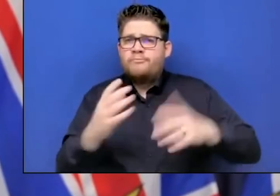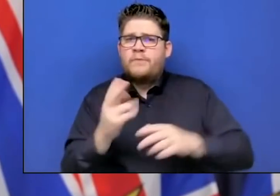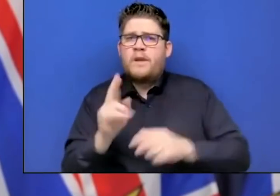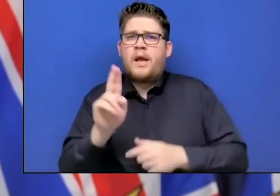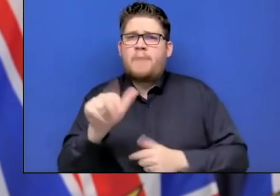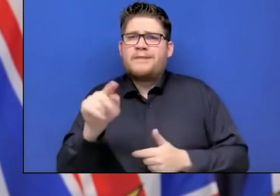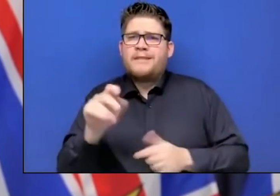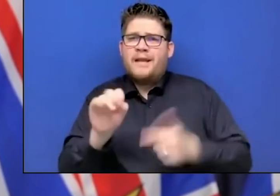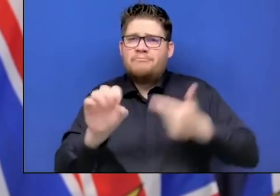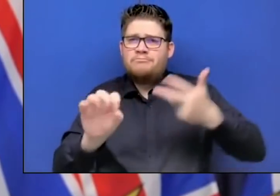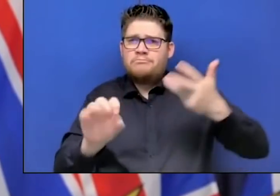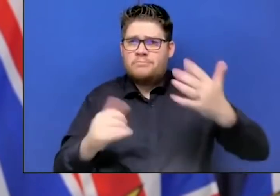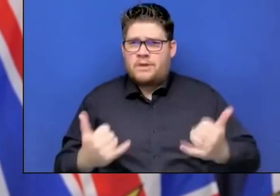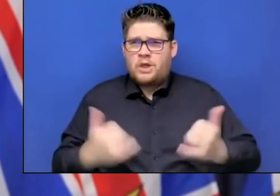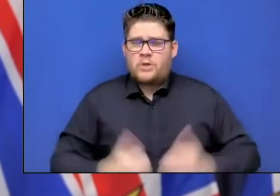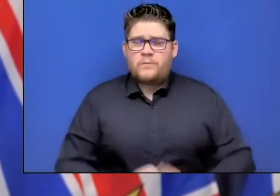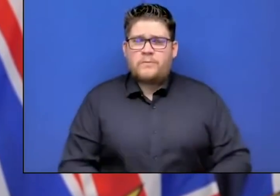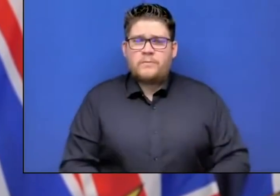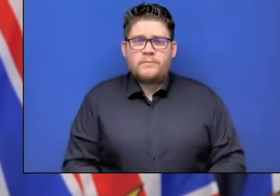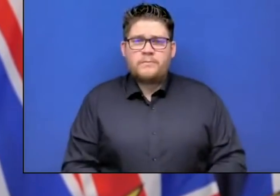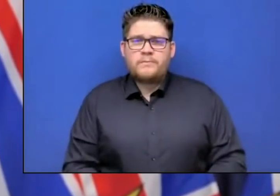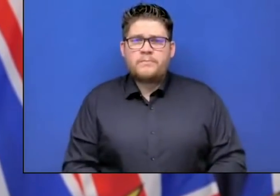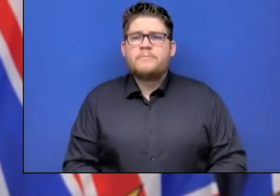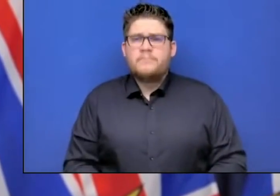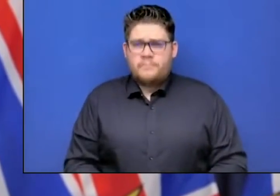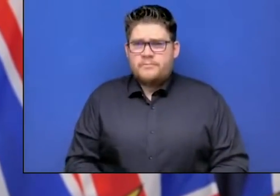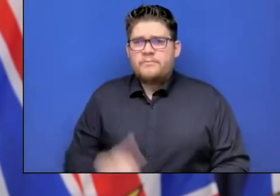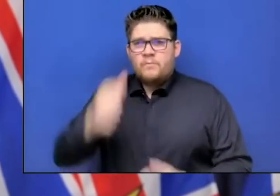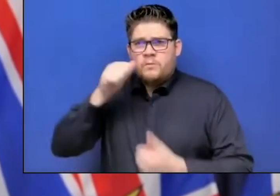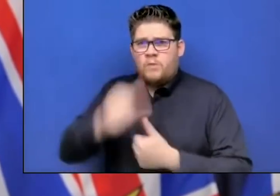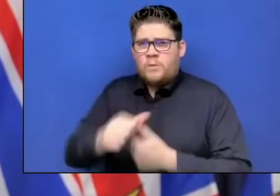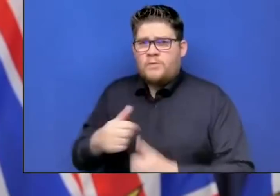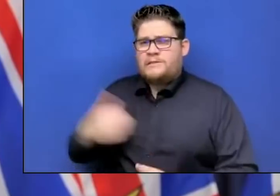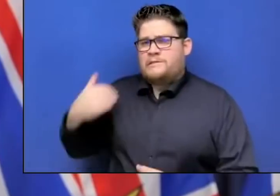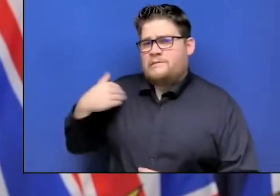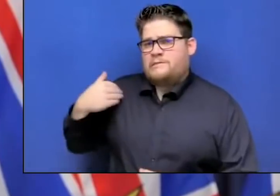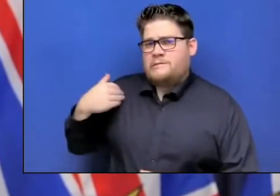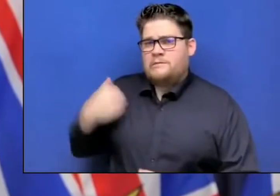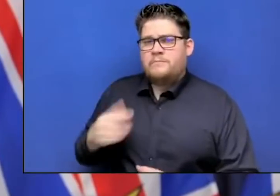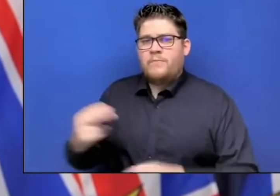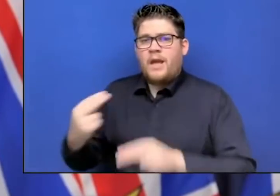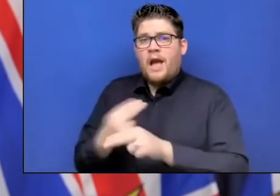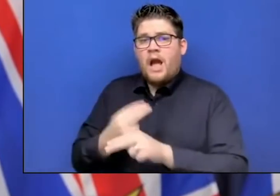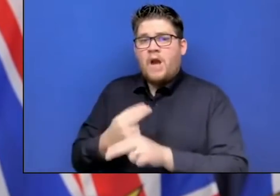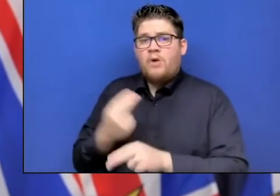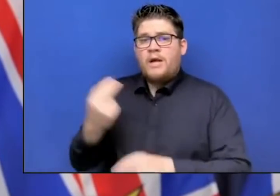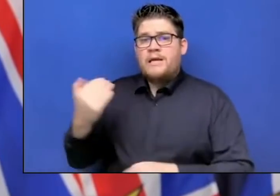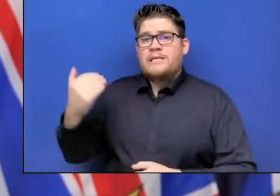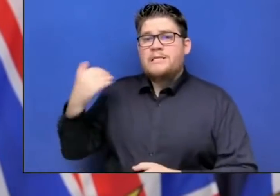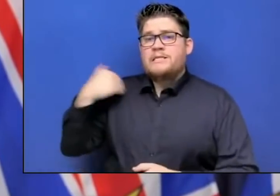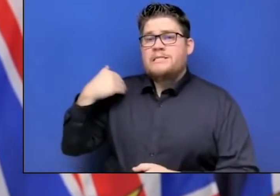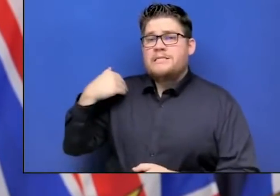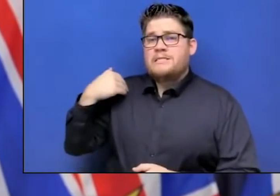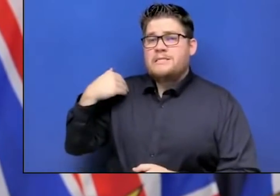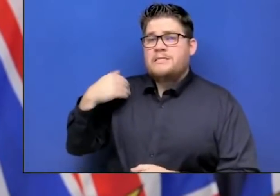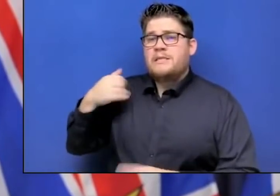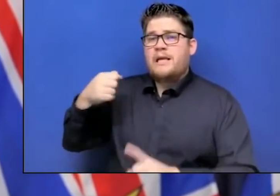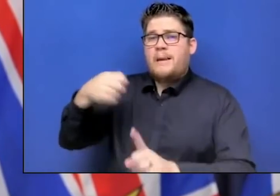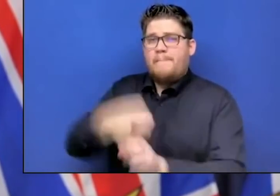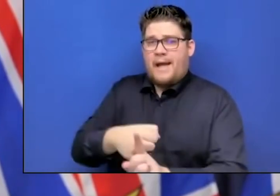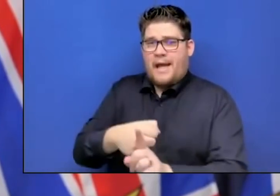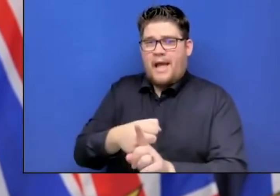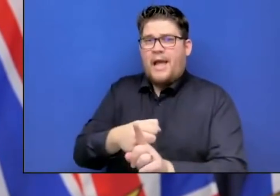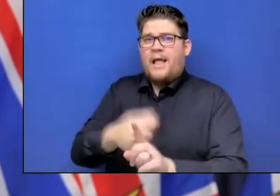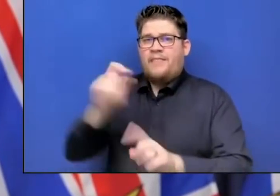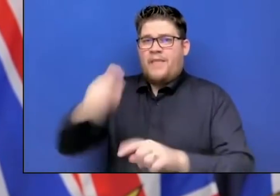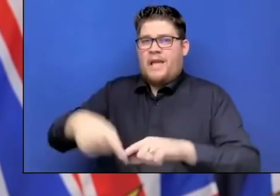highways. You'll recall that we proactively closed previously affected highways from the November